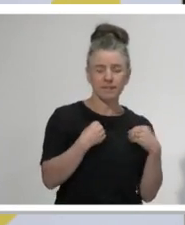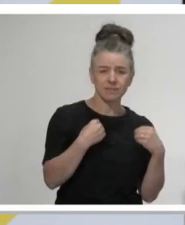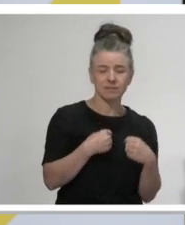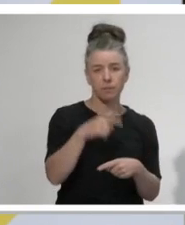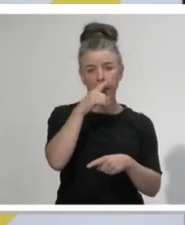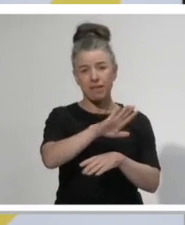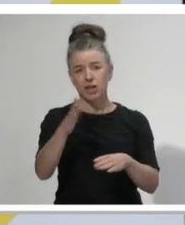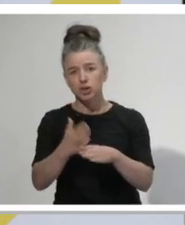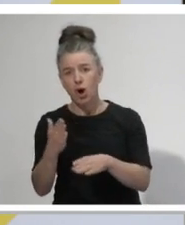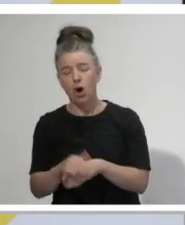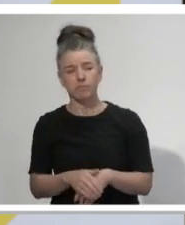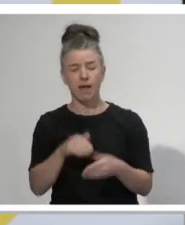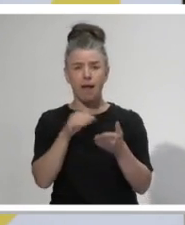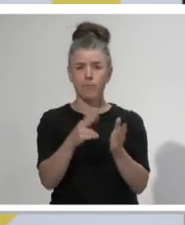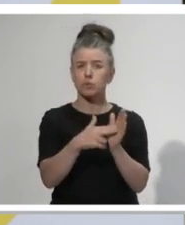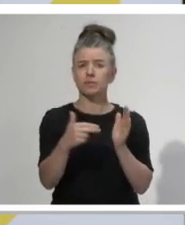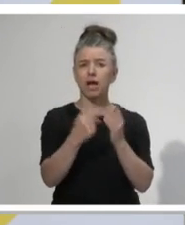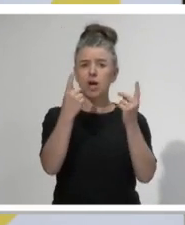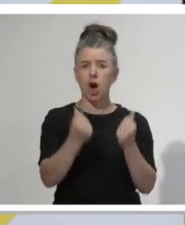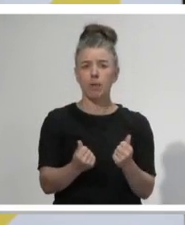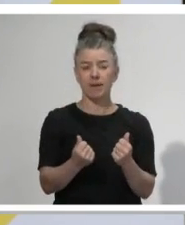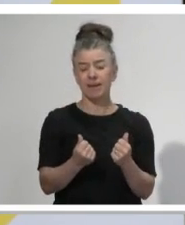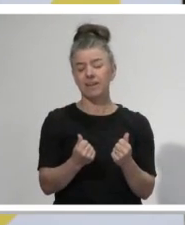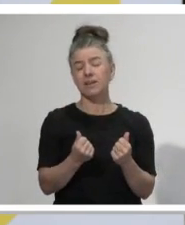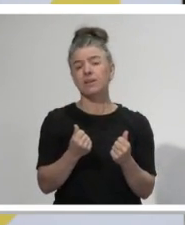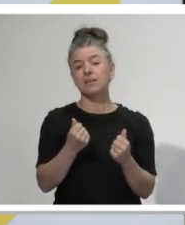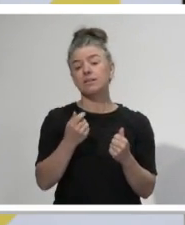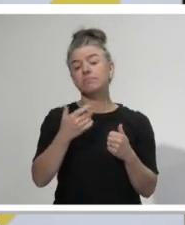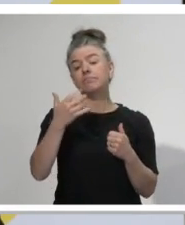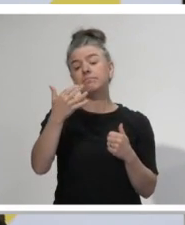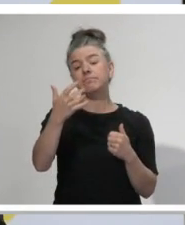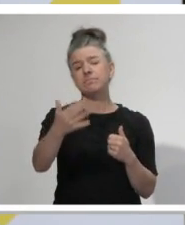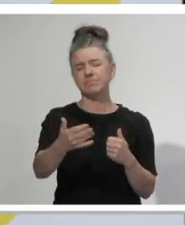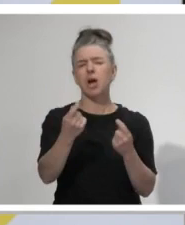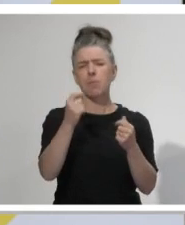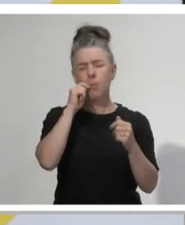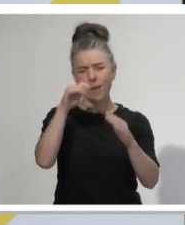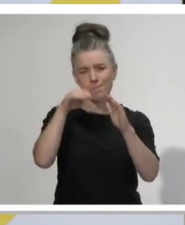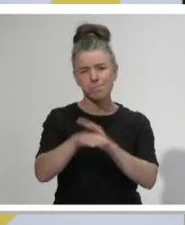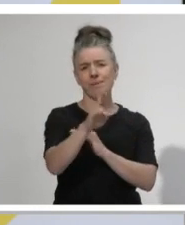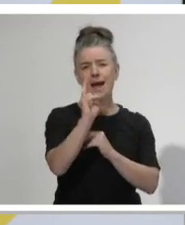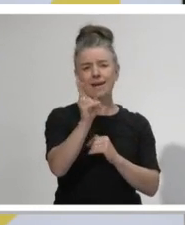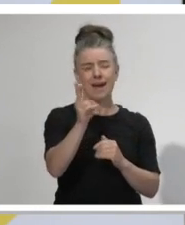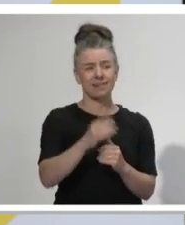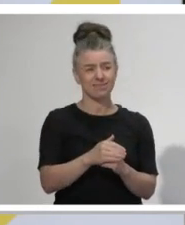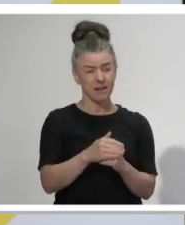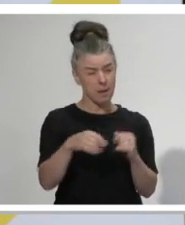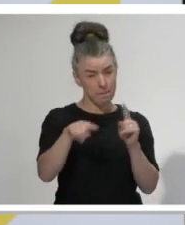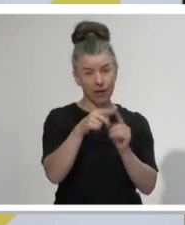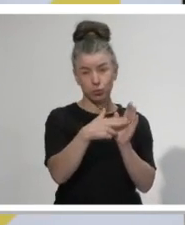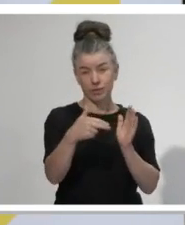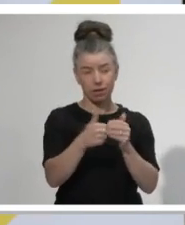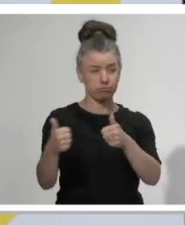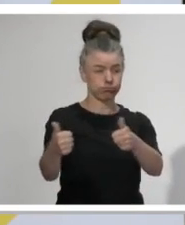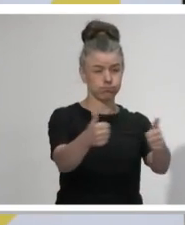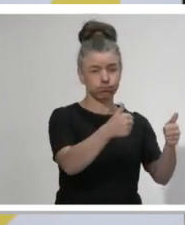put New Zealand's economy on a footing to get going again off the back of the amazing work that New Zealanders have all done to stamp out